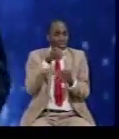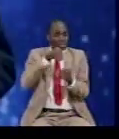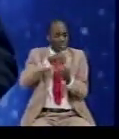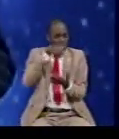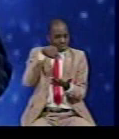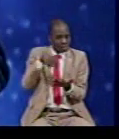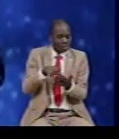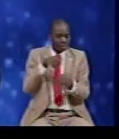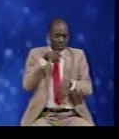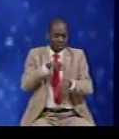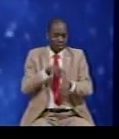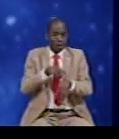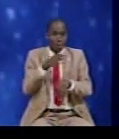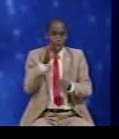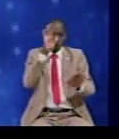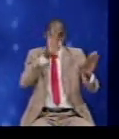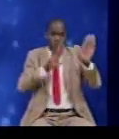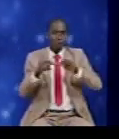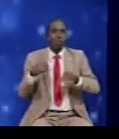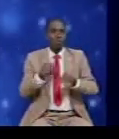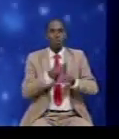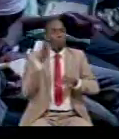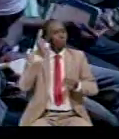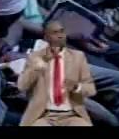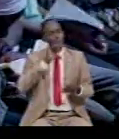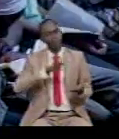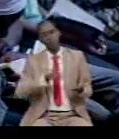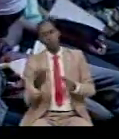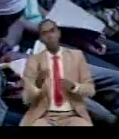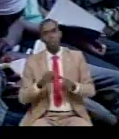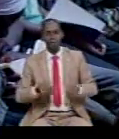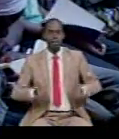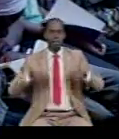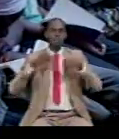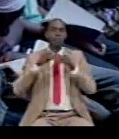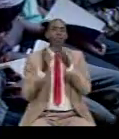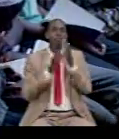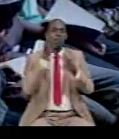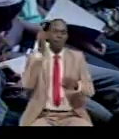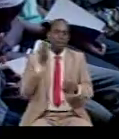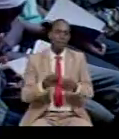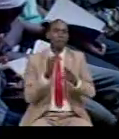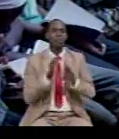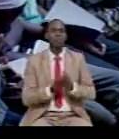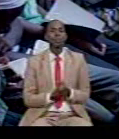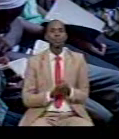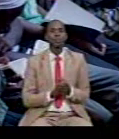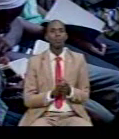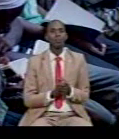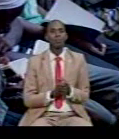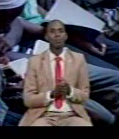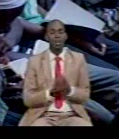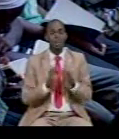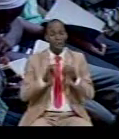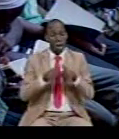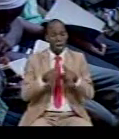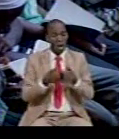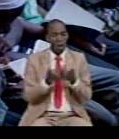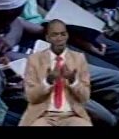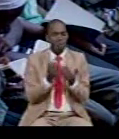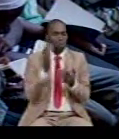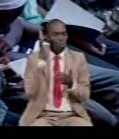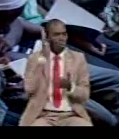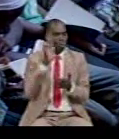of trouble we will survive. You will survive in Jesus' name. Now, how does that